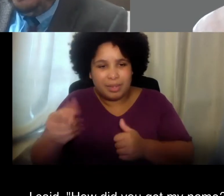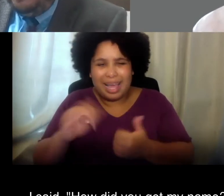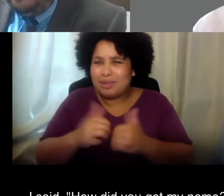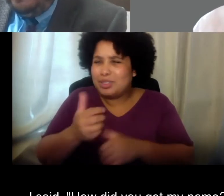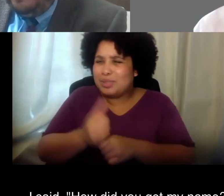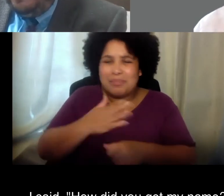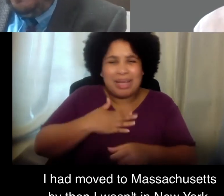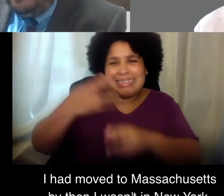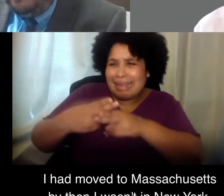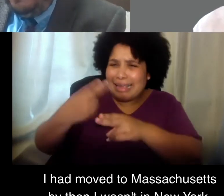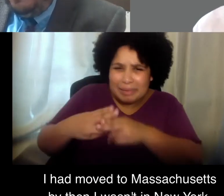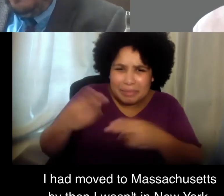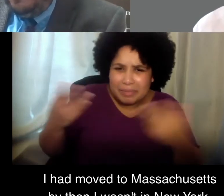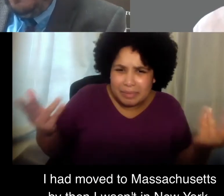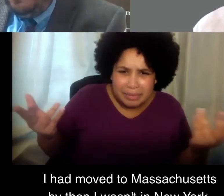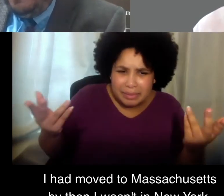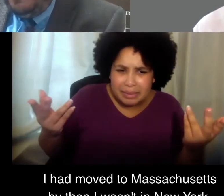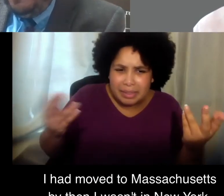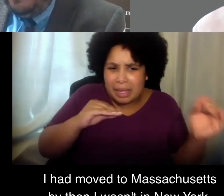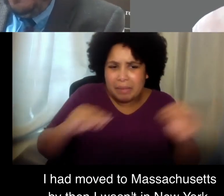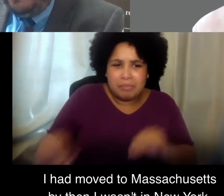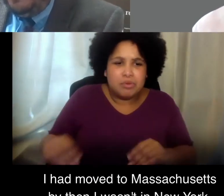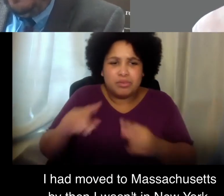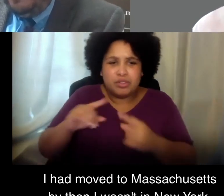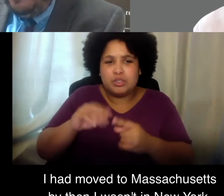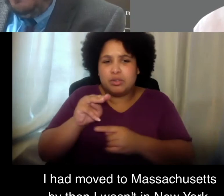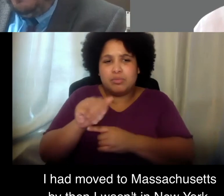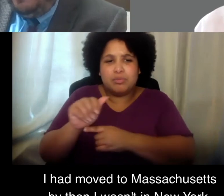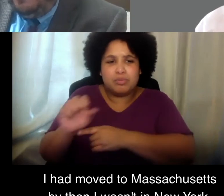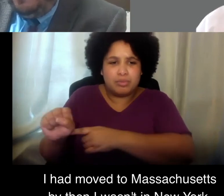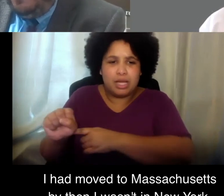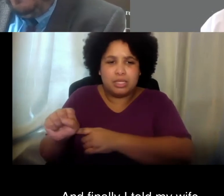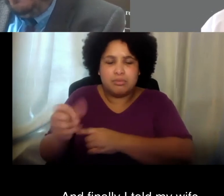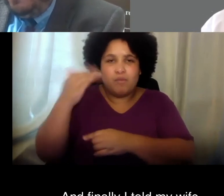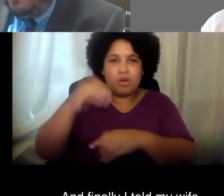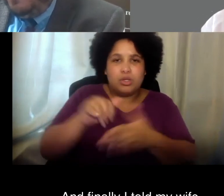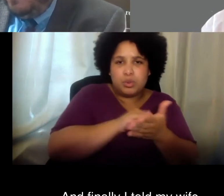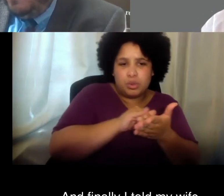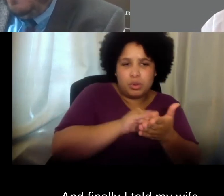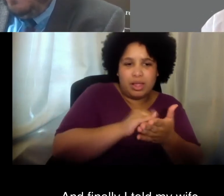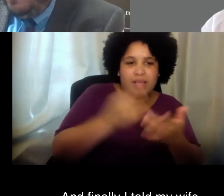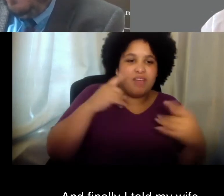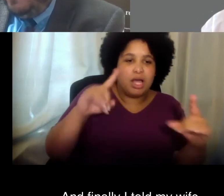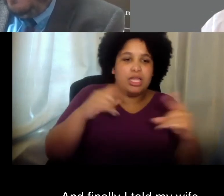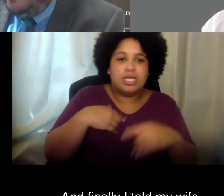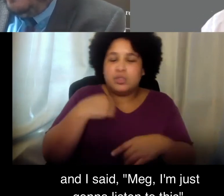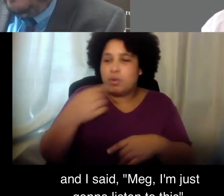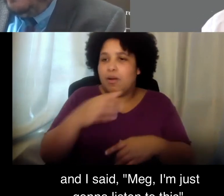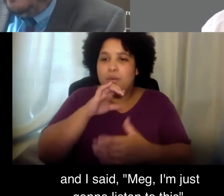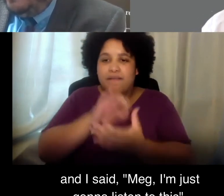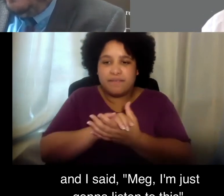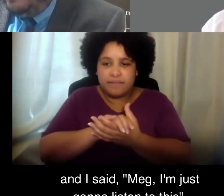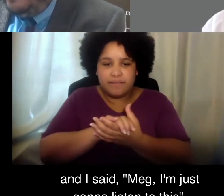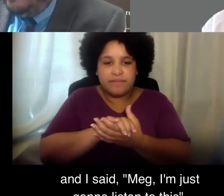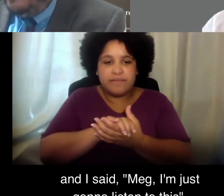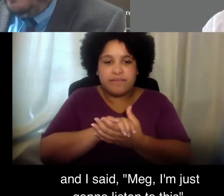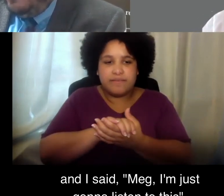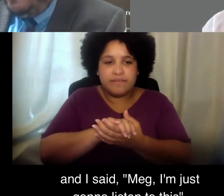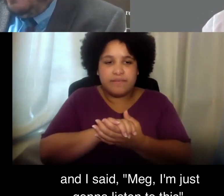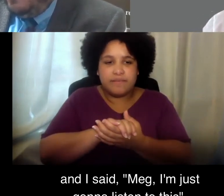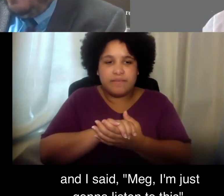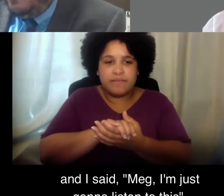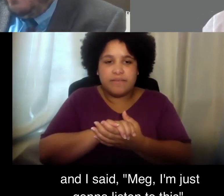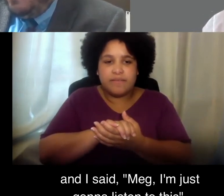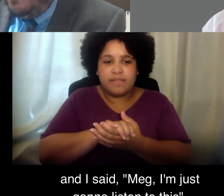name? I had moved to Massachusetts by then when I was in New York. And finally, I told my wife, and I said, Mag, I'm just